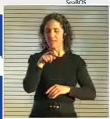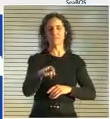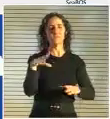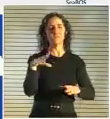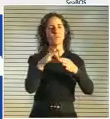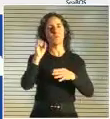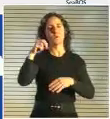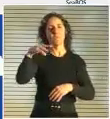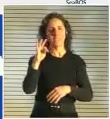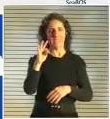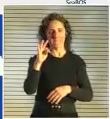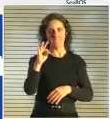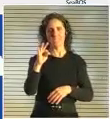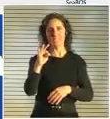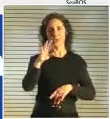influenced somewhat their